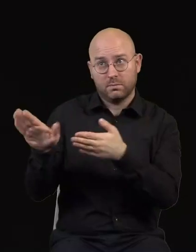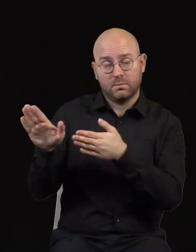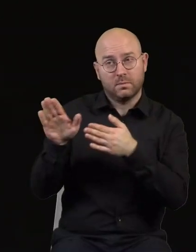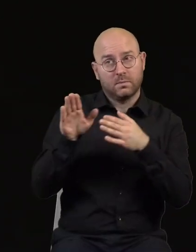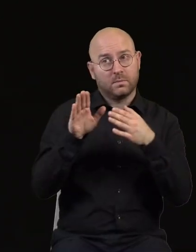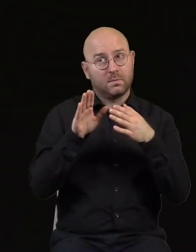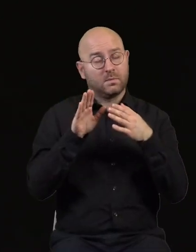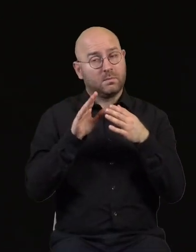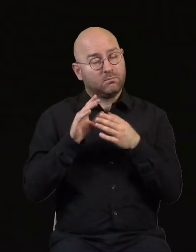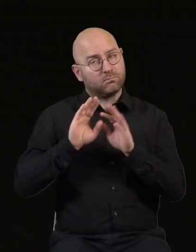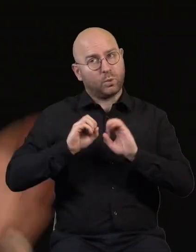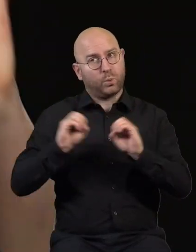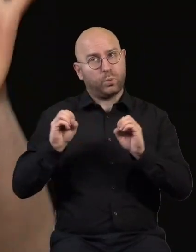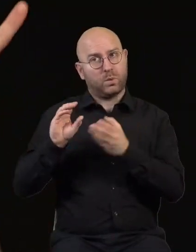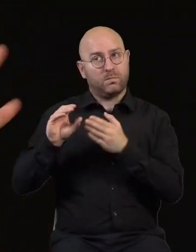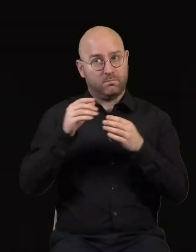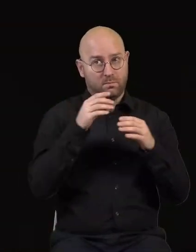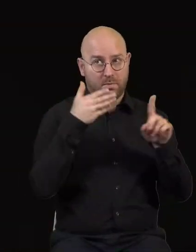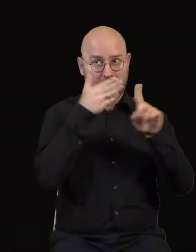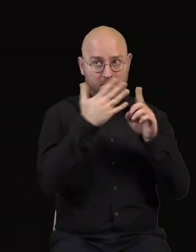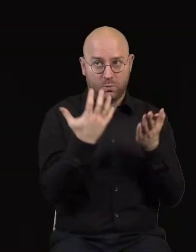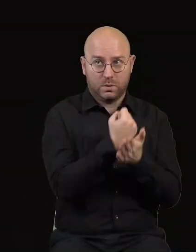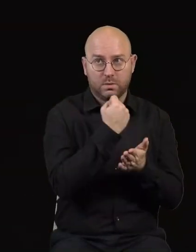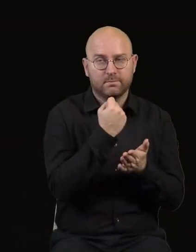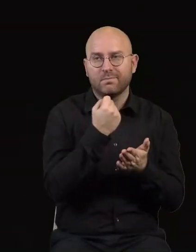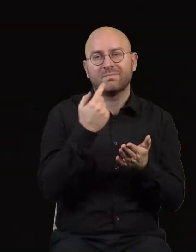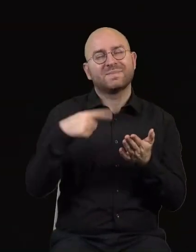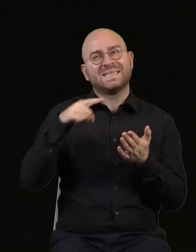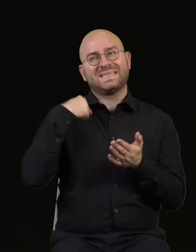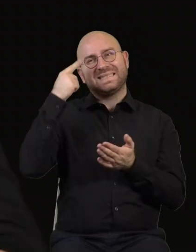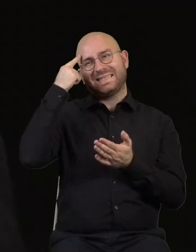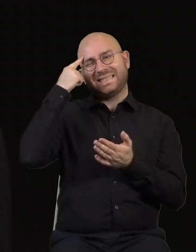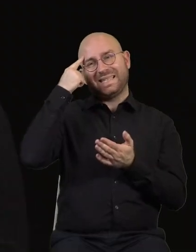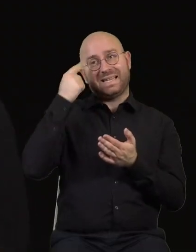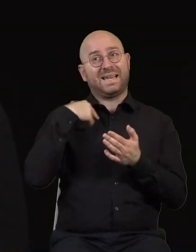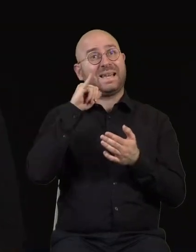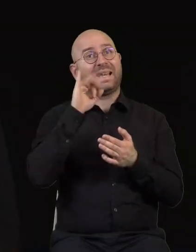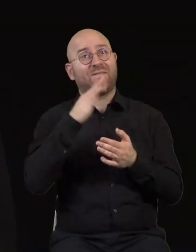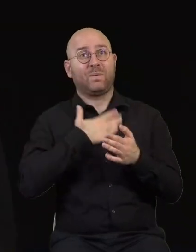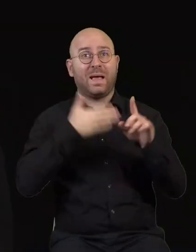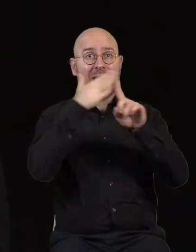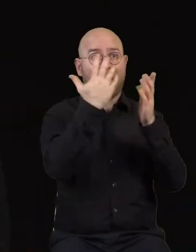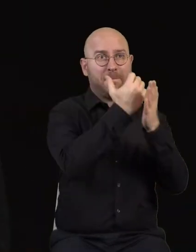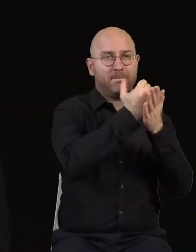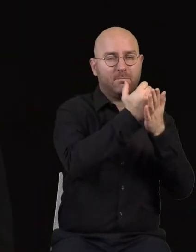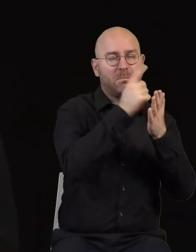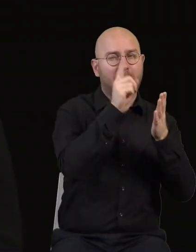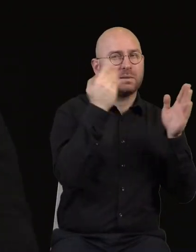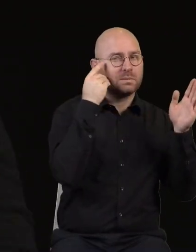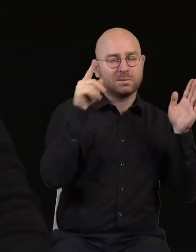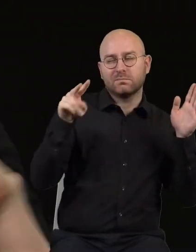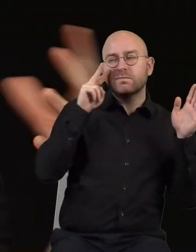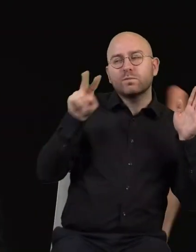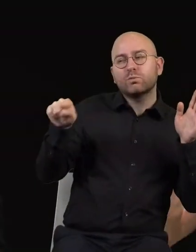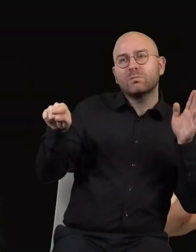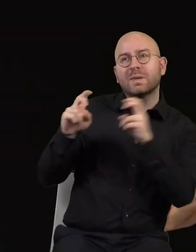start of the presentation, showed a very good slide of some of the new things that we'll need to do in the next periods. If